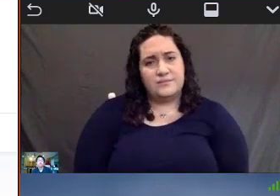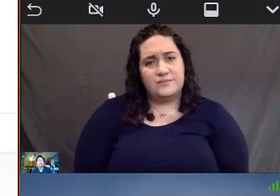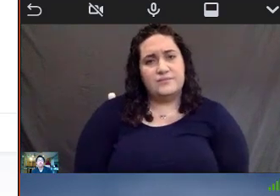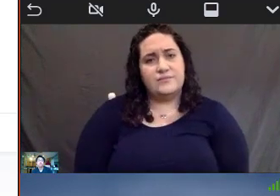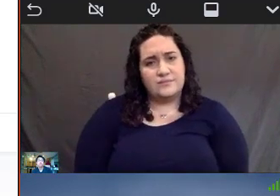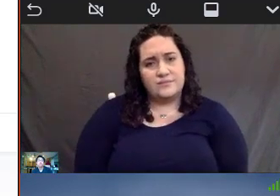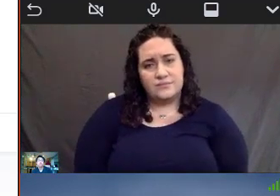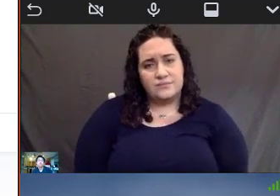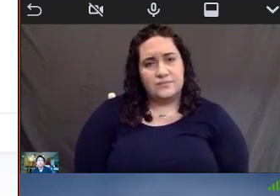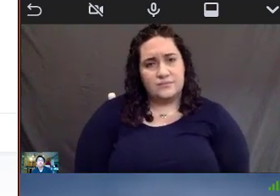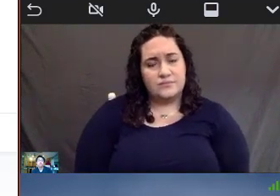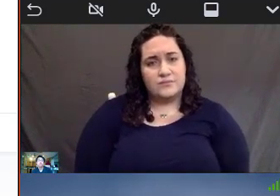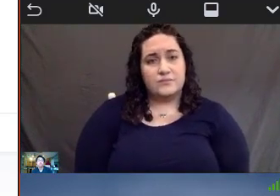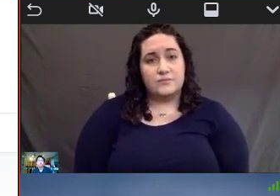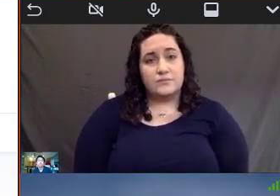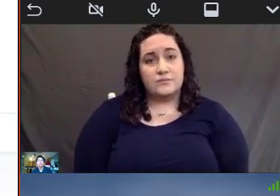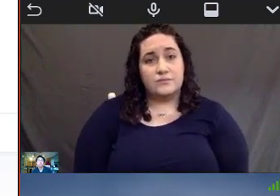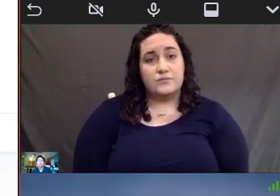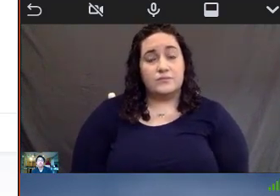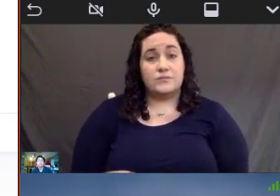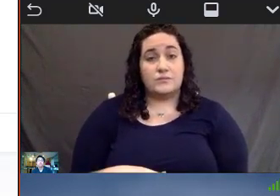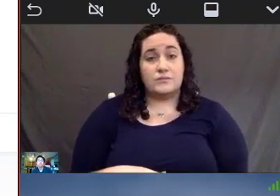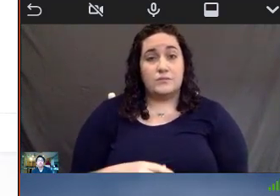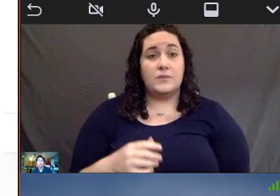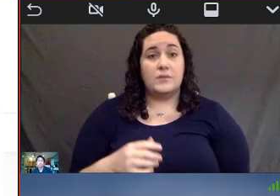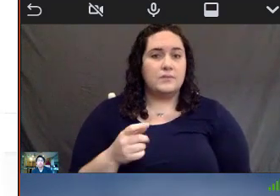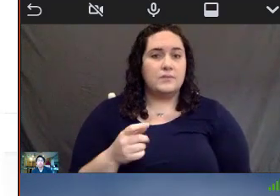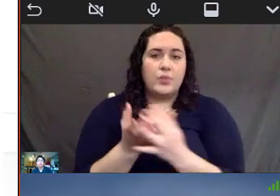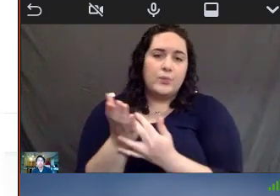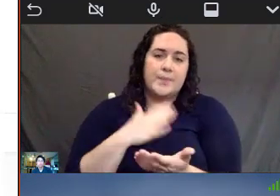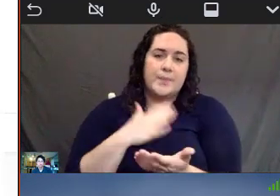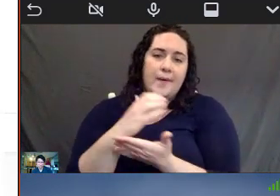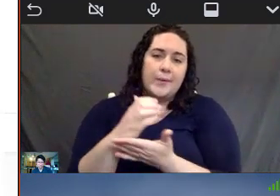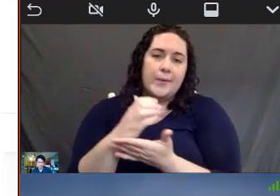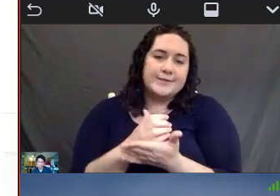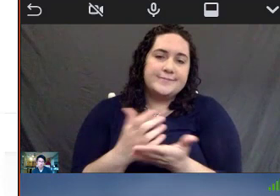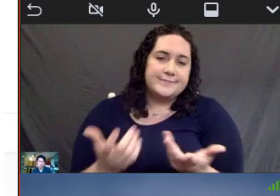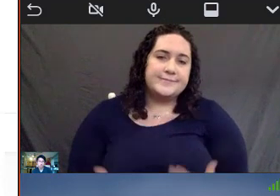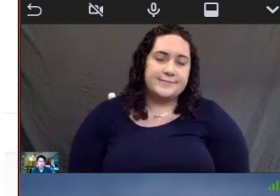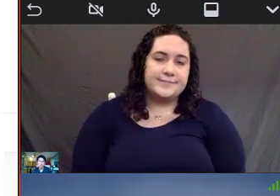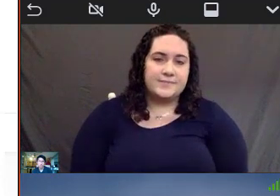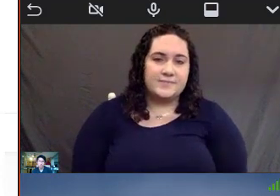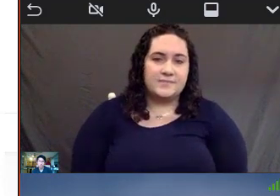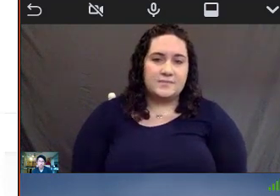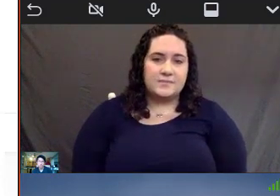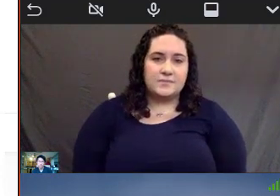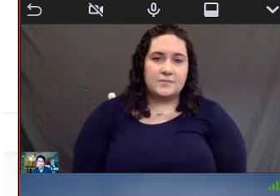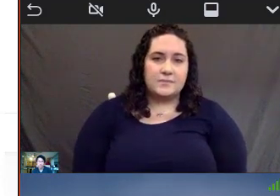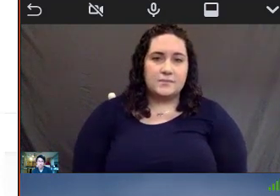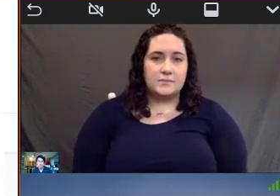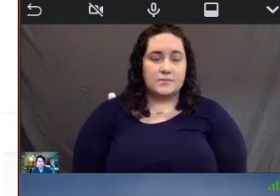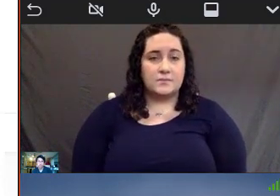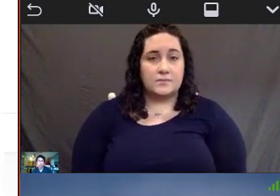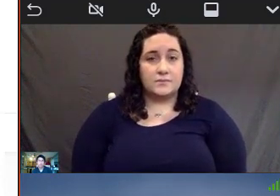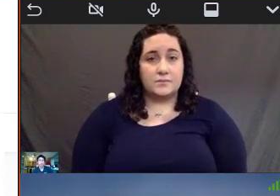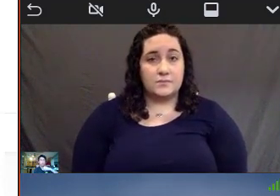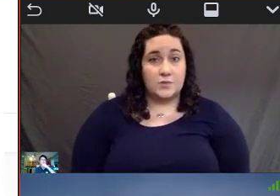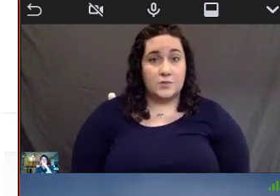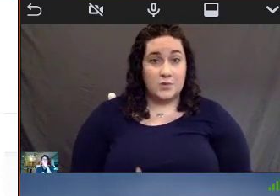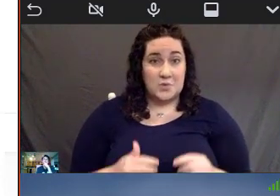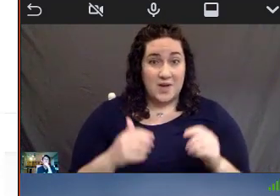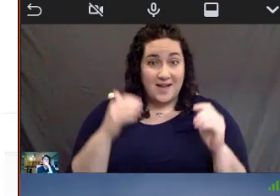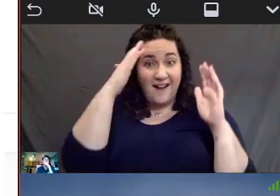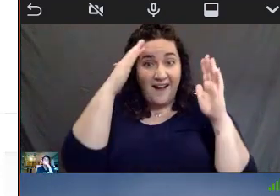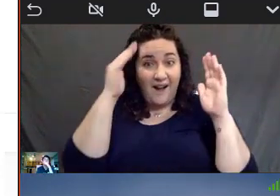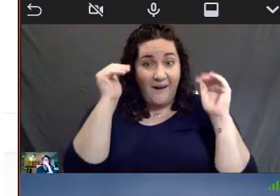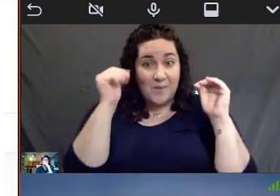You can access all of this content on my courses. So hopefully these are things that you've already been accessing. So for the normal